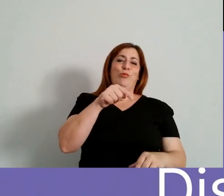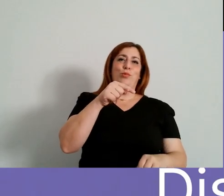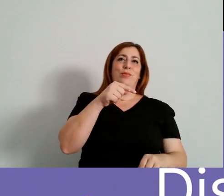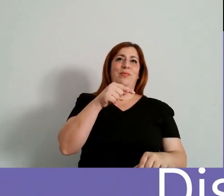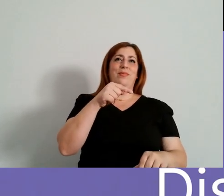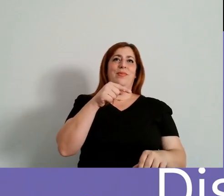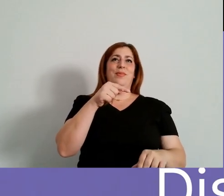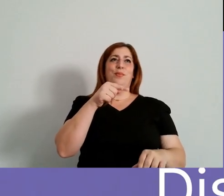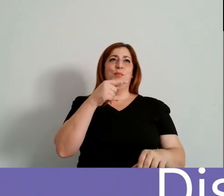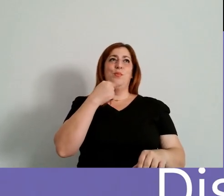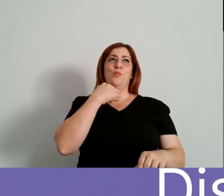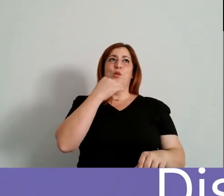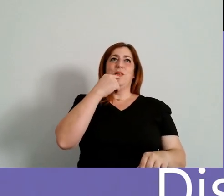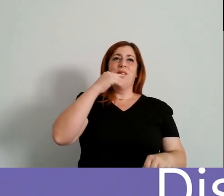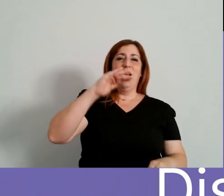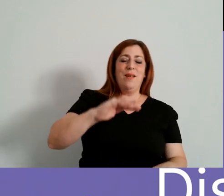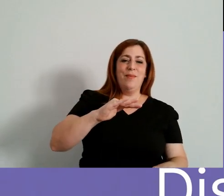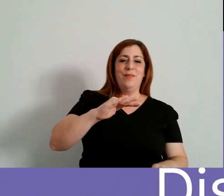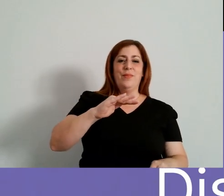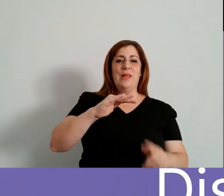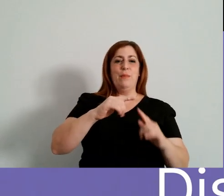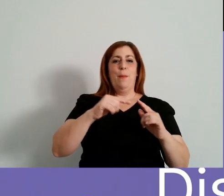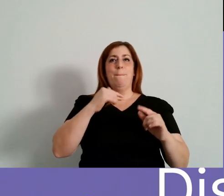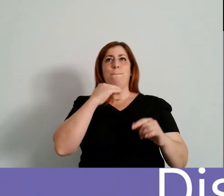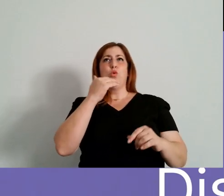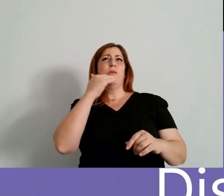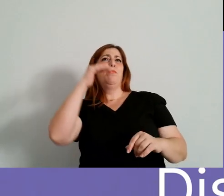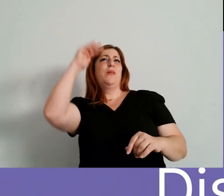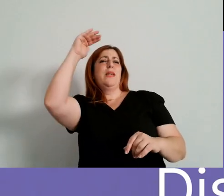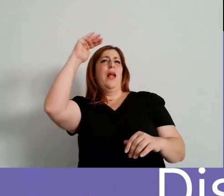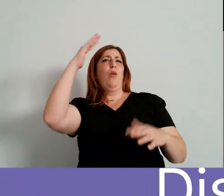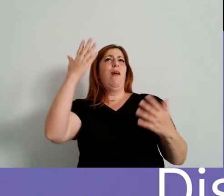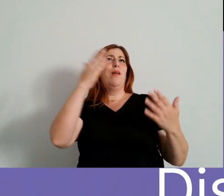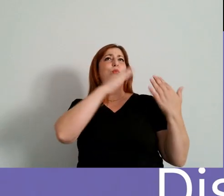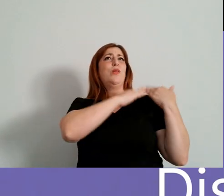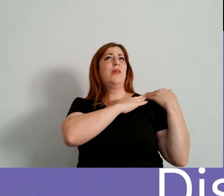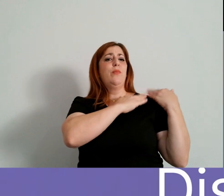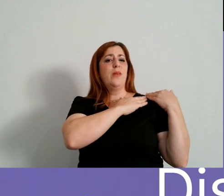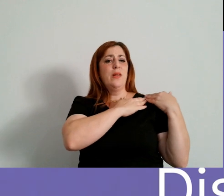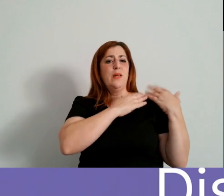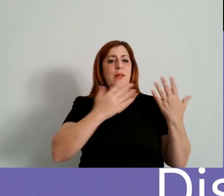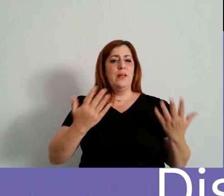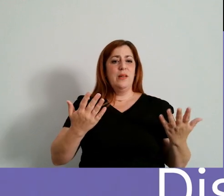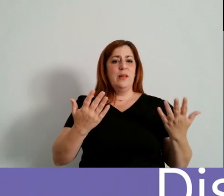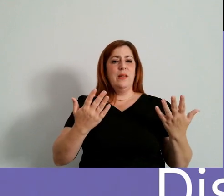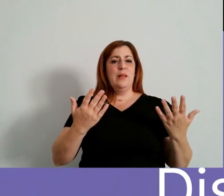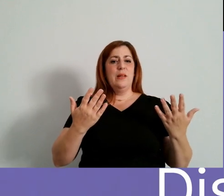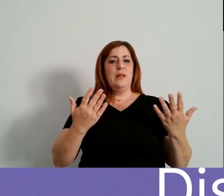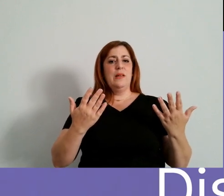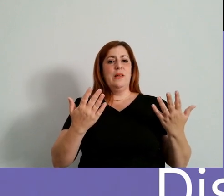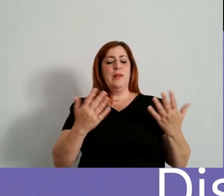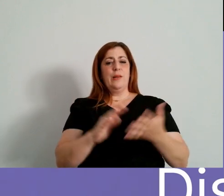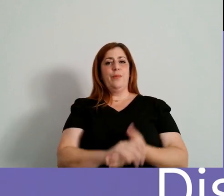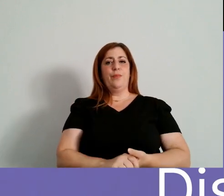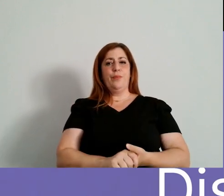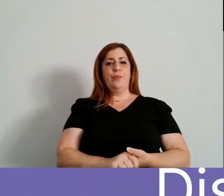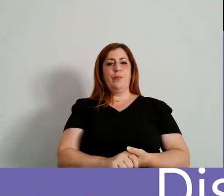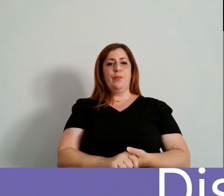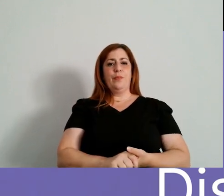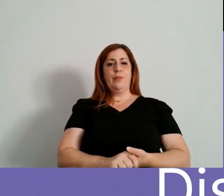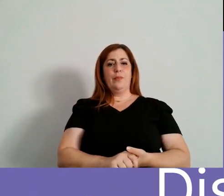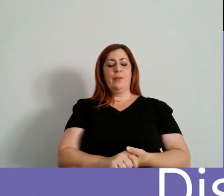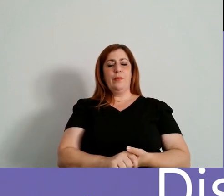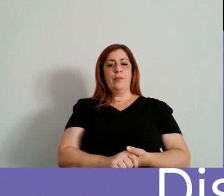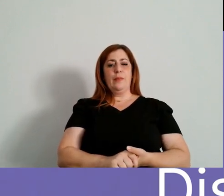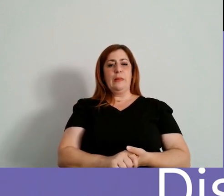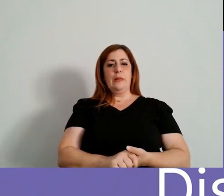that small. Yeah, for example, and not so big in the middle. So if, for example, some actions are considered other